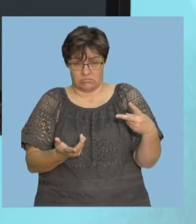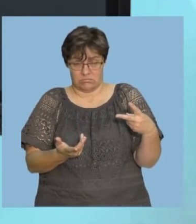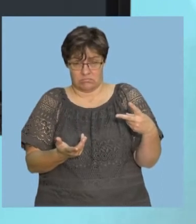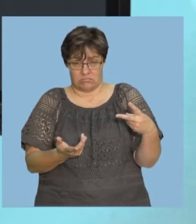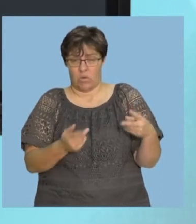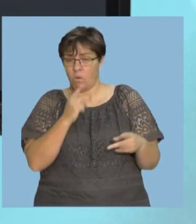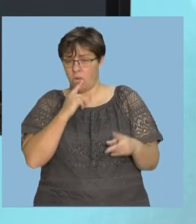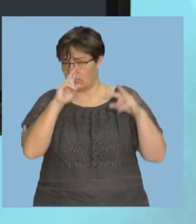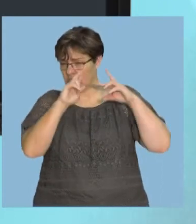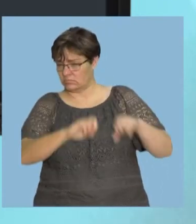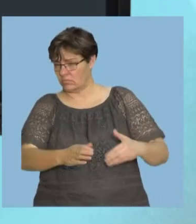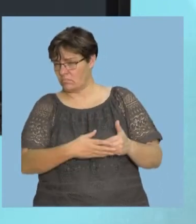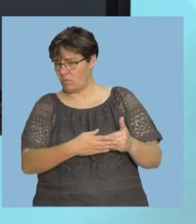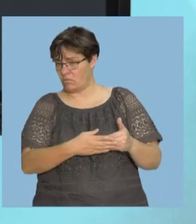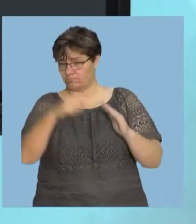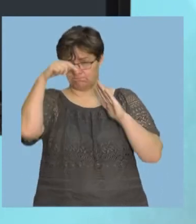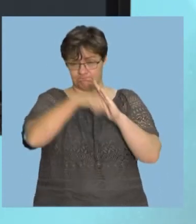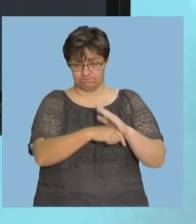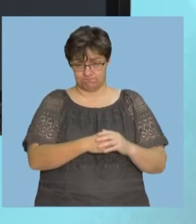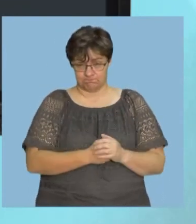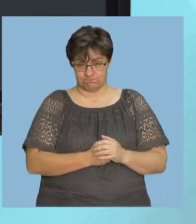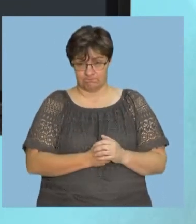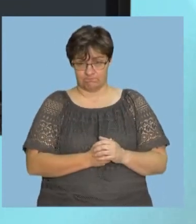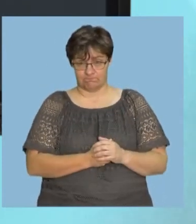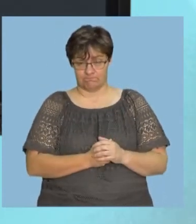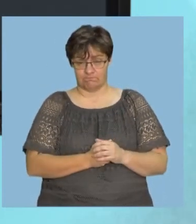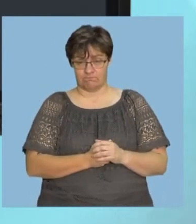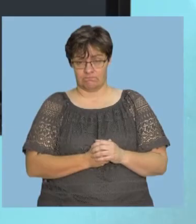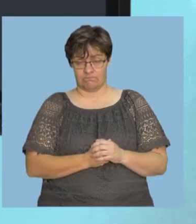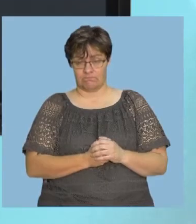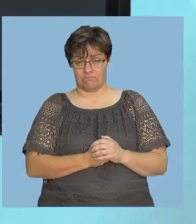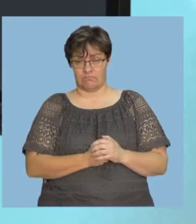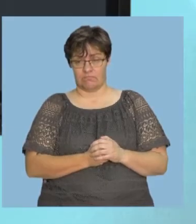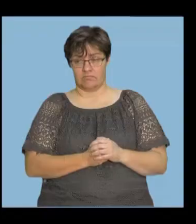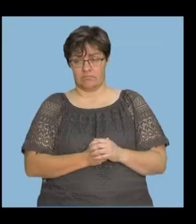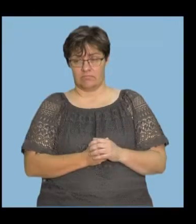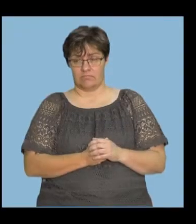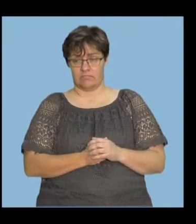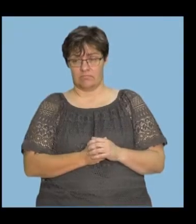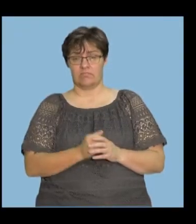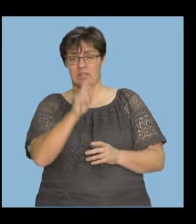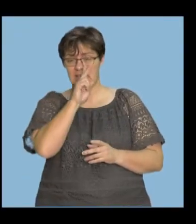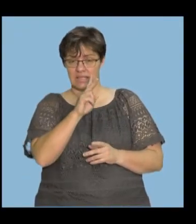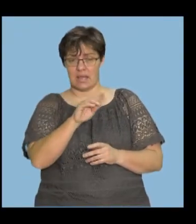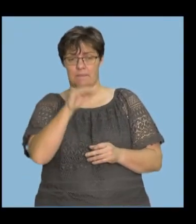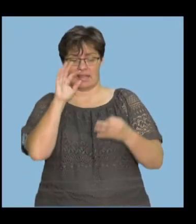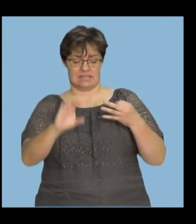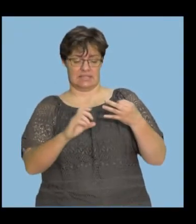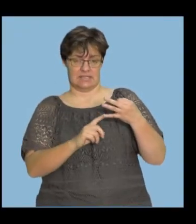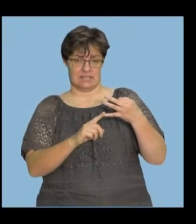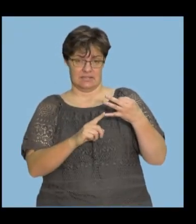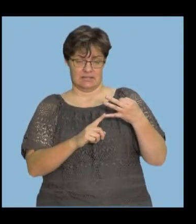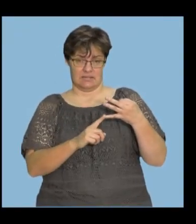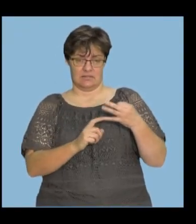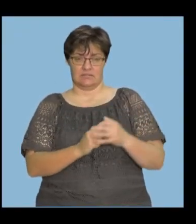Or we must explore more? Okay? Okay, let's see. Let's look at Bank C. Bank